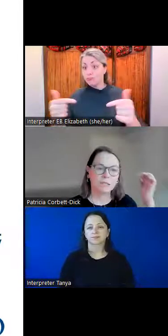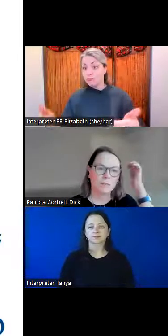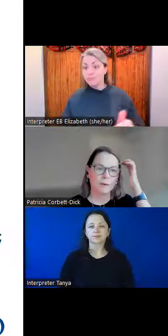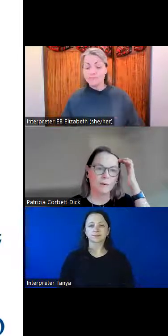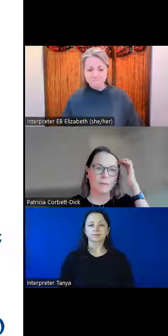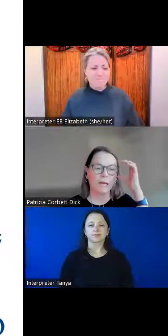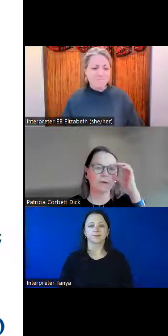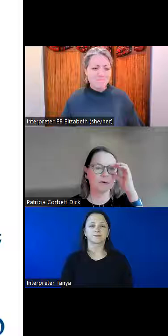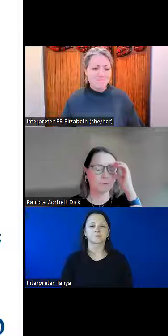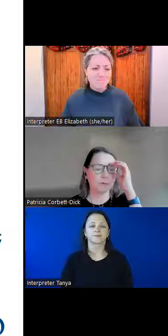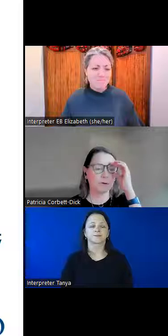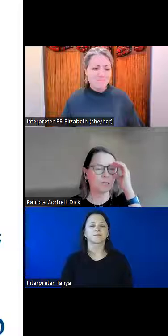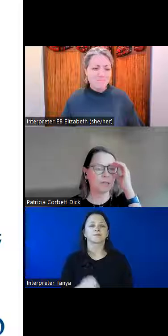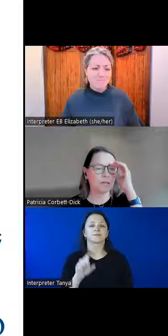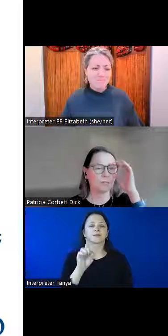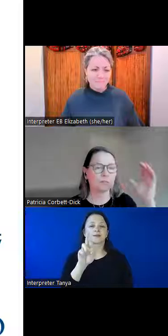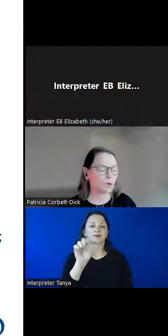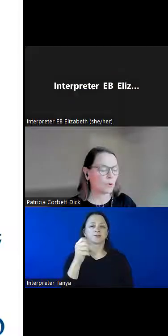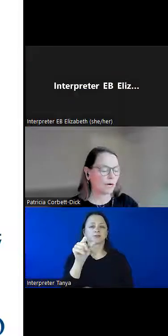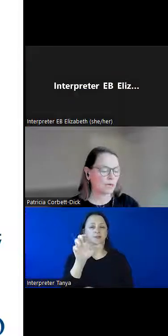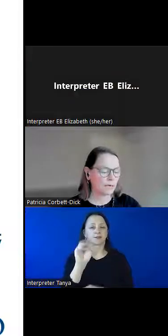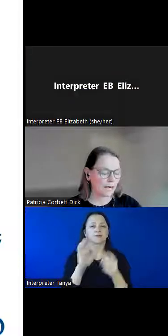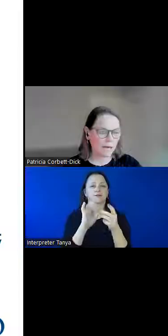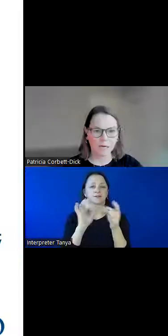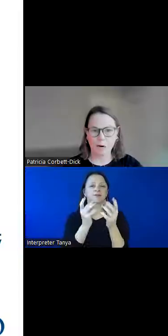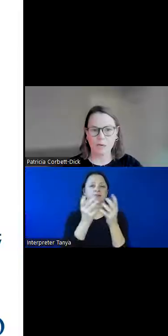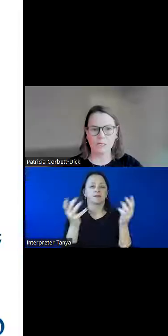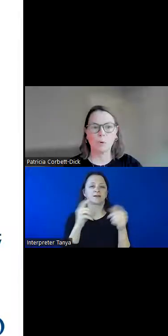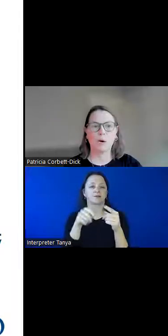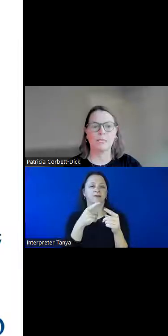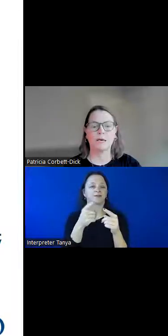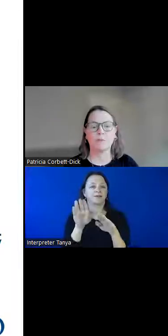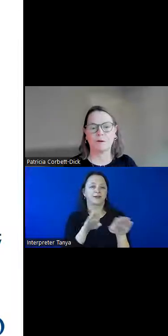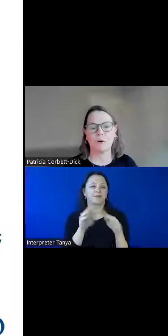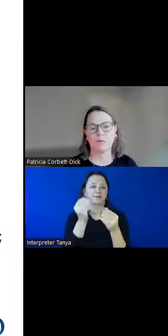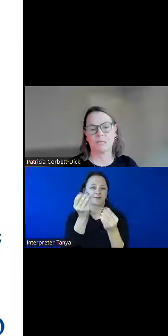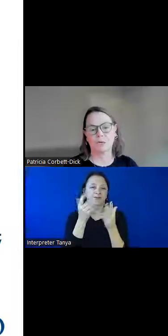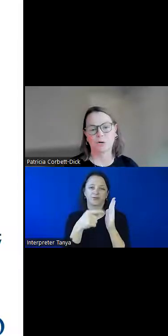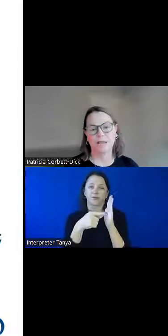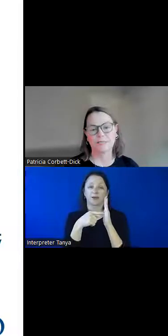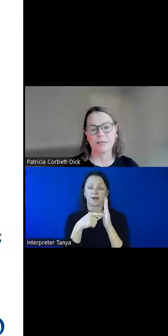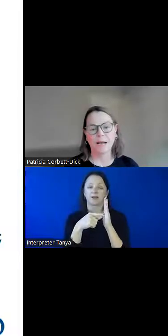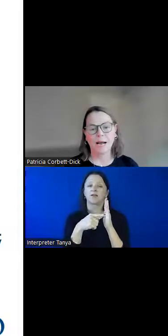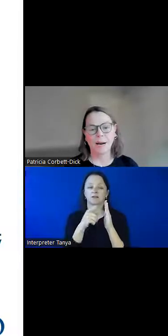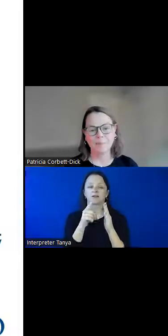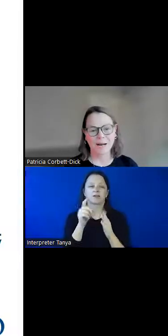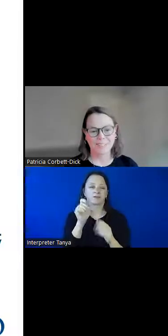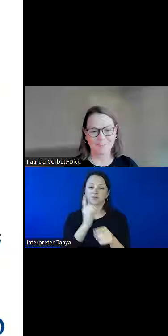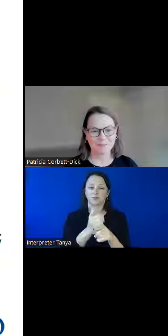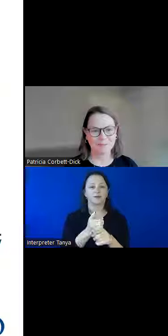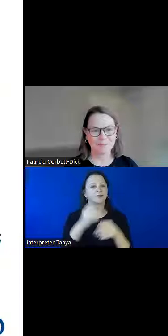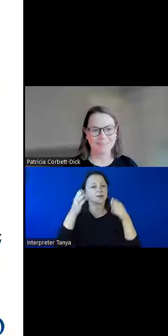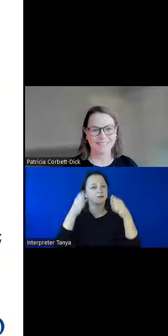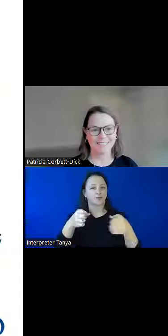Shamlian talked a lot about the behavioral information that would be required, and I echo his point that we want to focus on strengths,